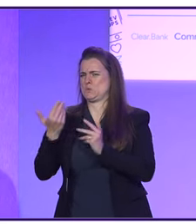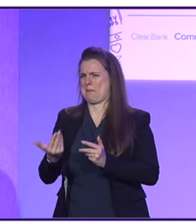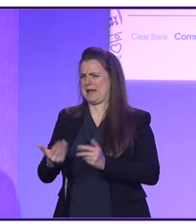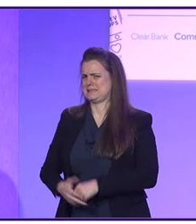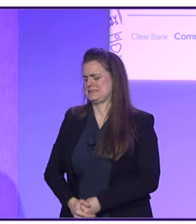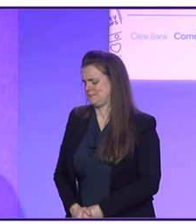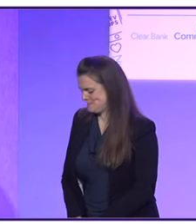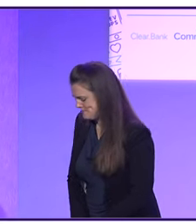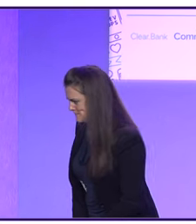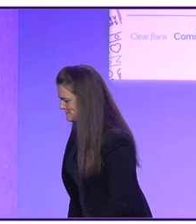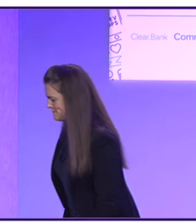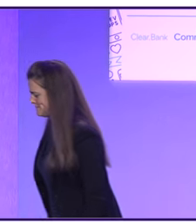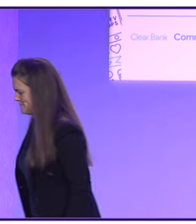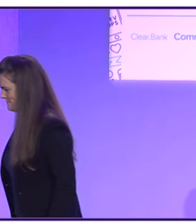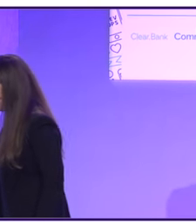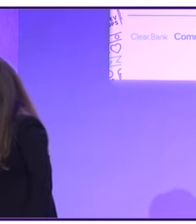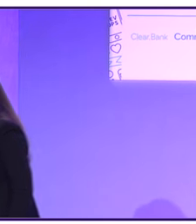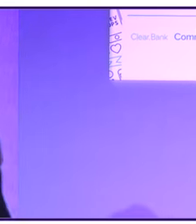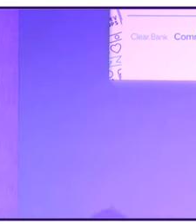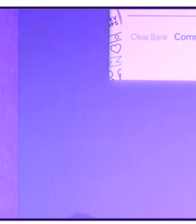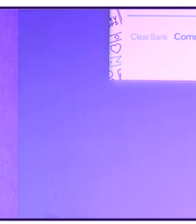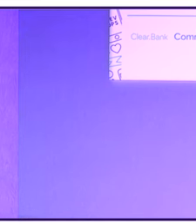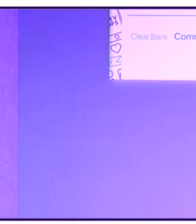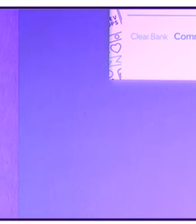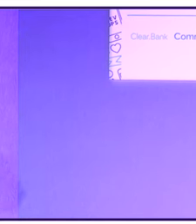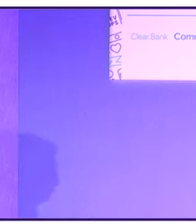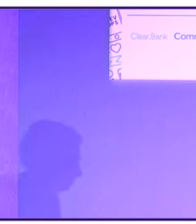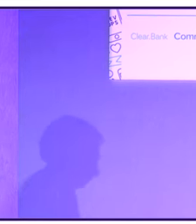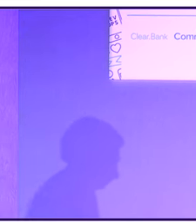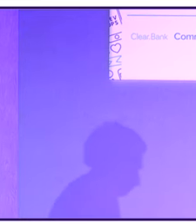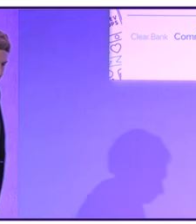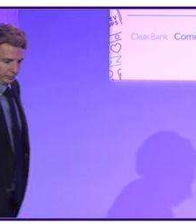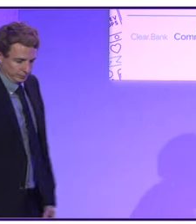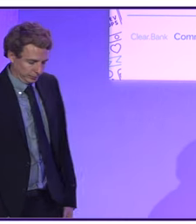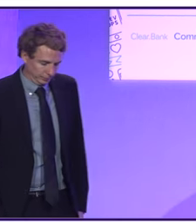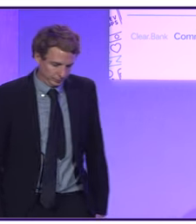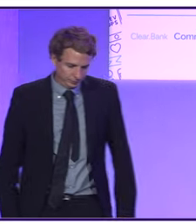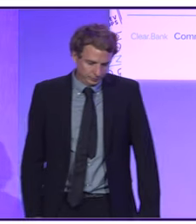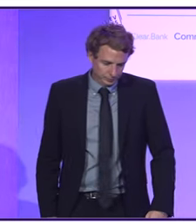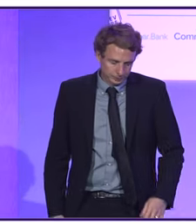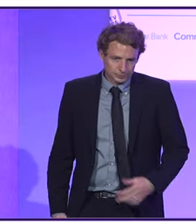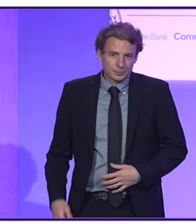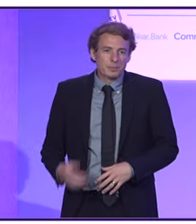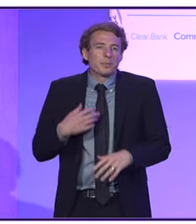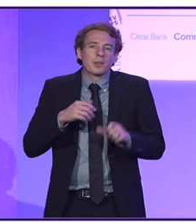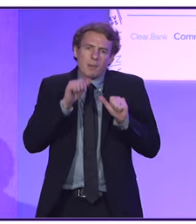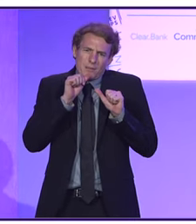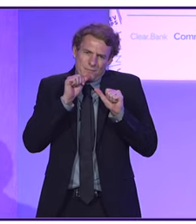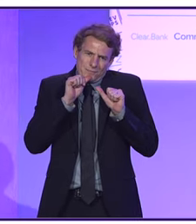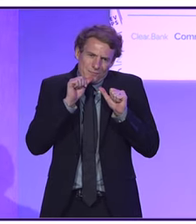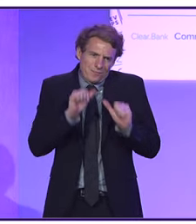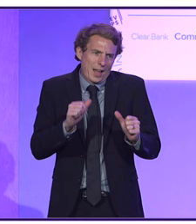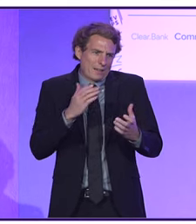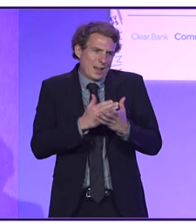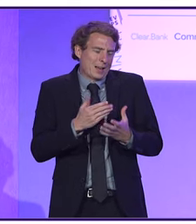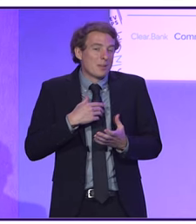And this is my favorite one by a mile, which is quite straightforward. 30% of your data is never used at all. So if I'm not talking